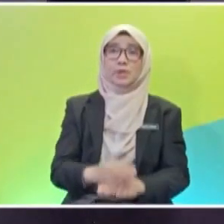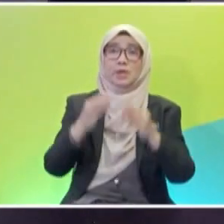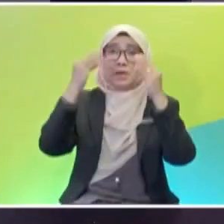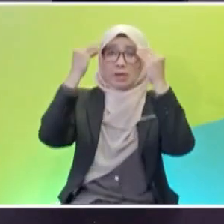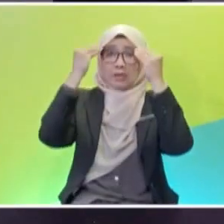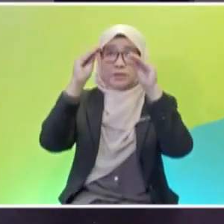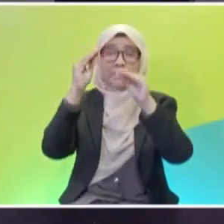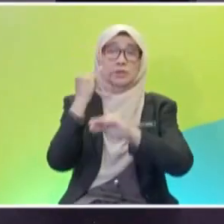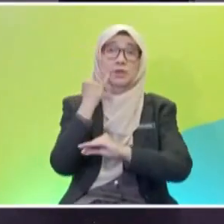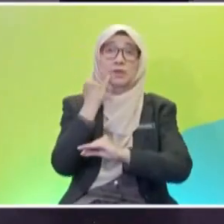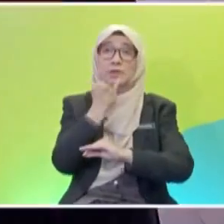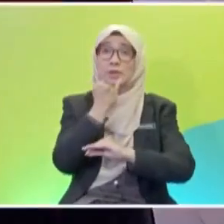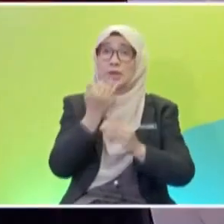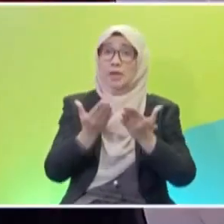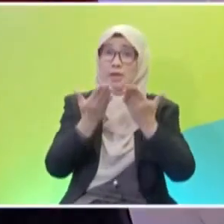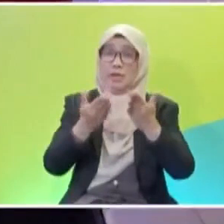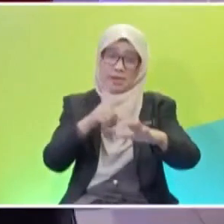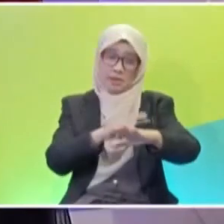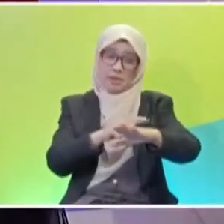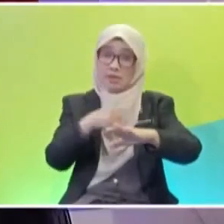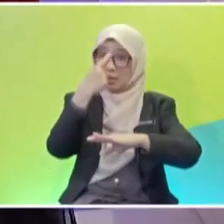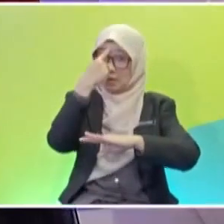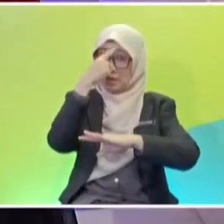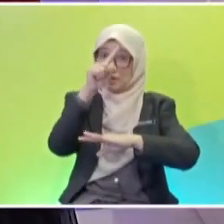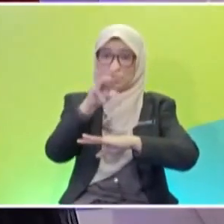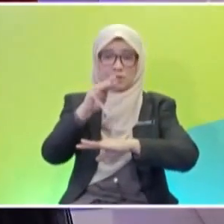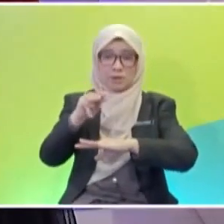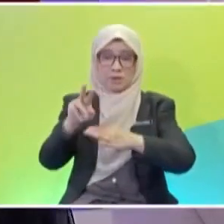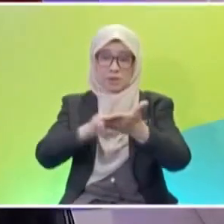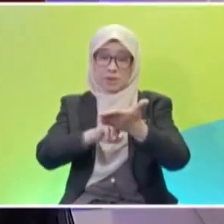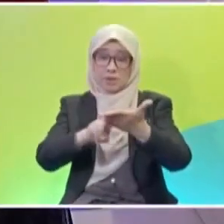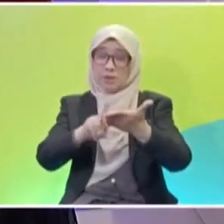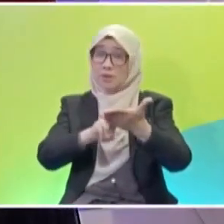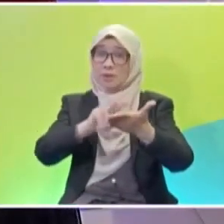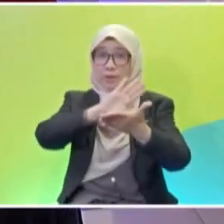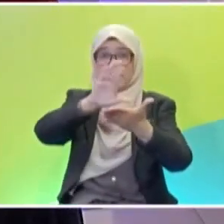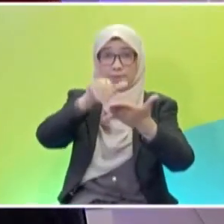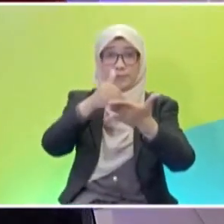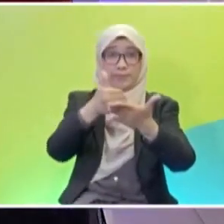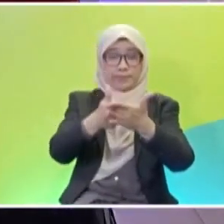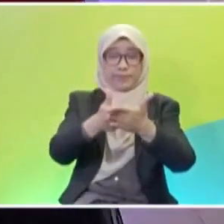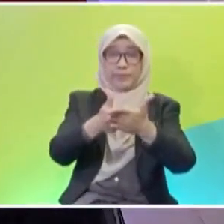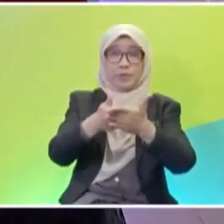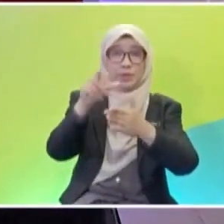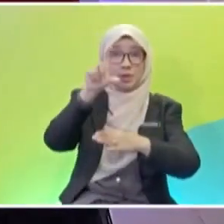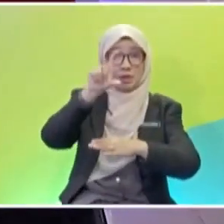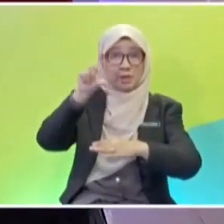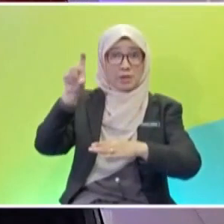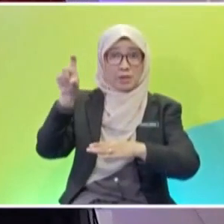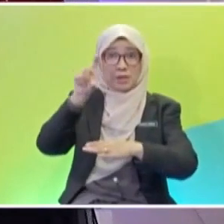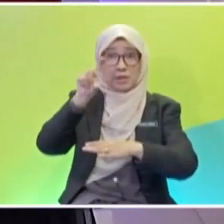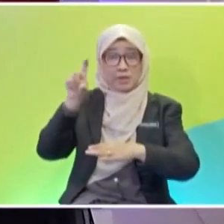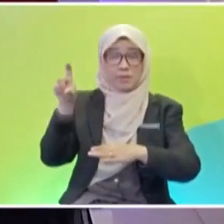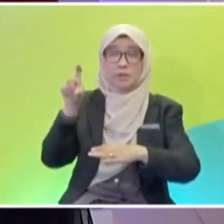or two. I mean, as you can see just now, it mm-hmm. only took me, I don't know, less than a minute yes. to read the paragraph. Mm-hmm. Okay, so as these girls are reading their